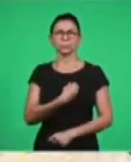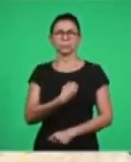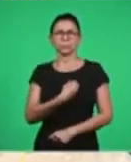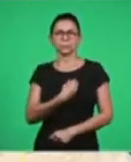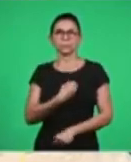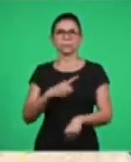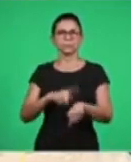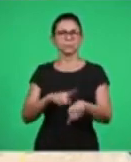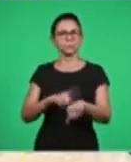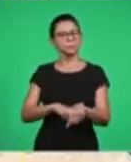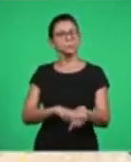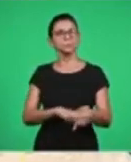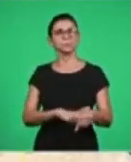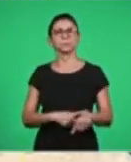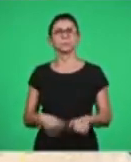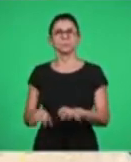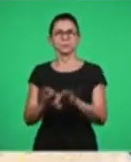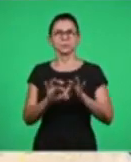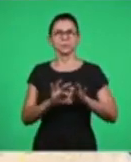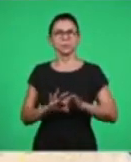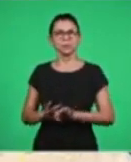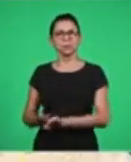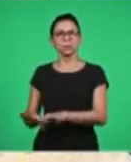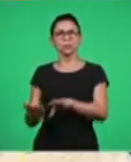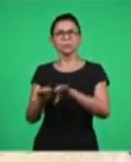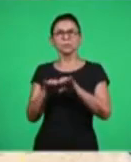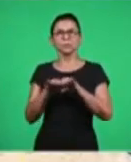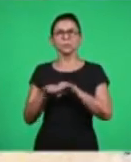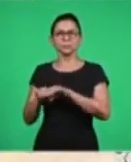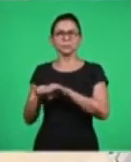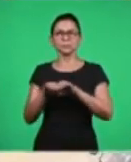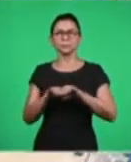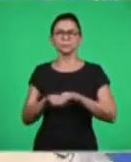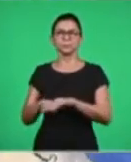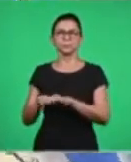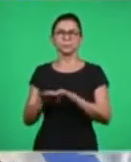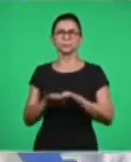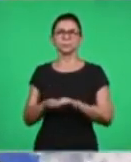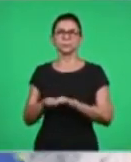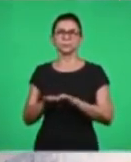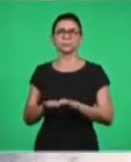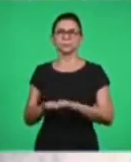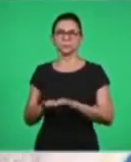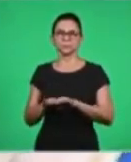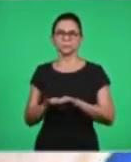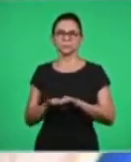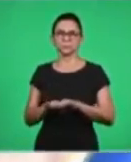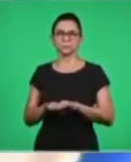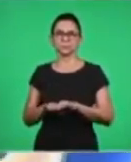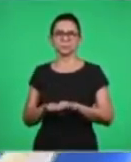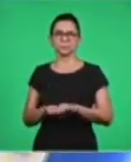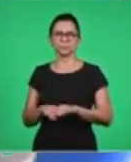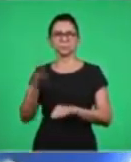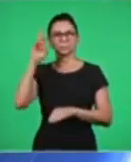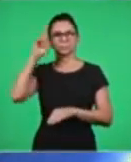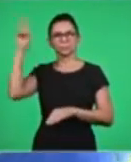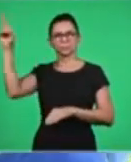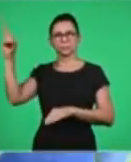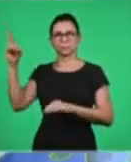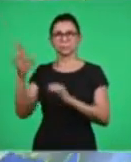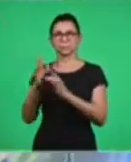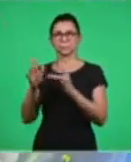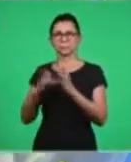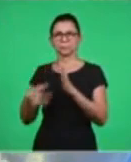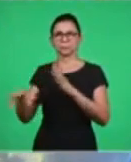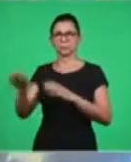live a moment of unity and fellowship as the Hebrews lived in the departure from Egypt and the disciples with the Lord